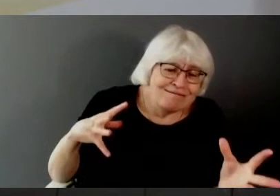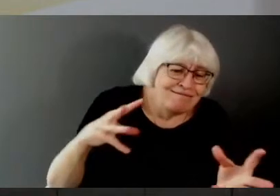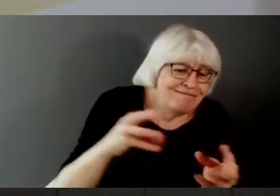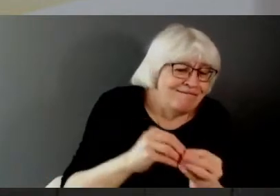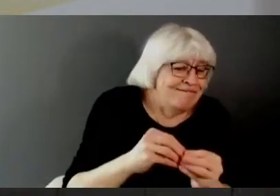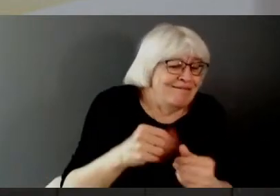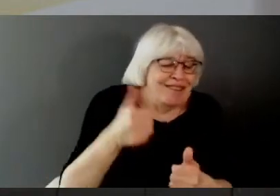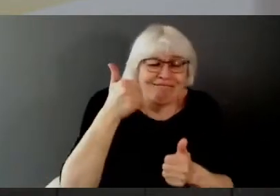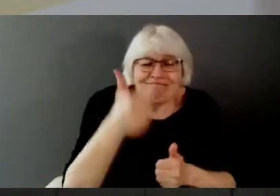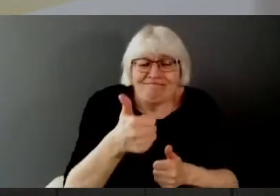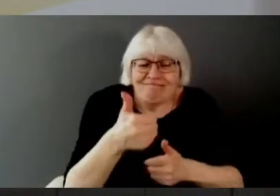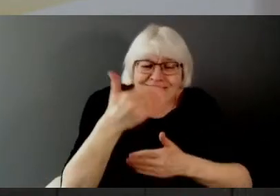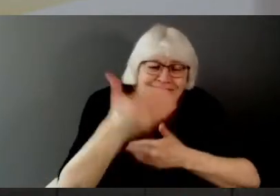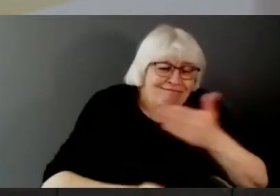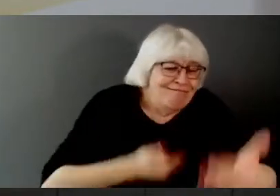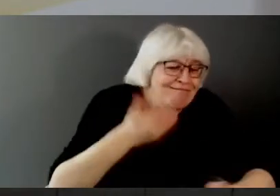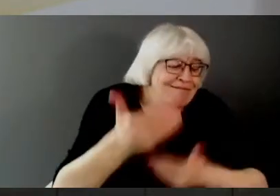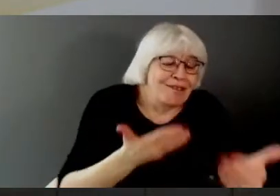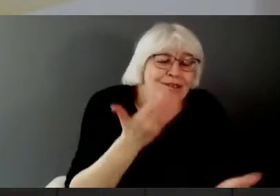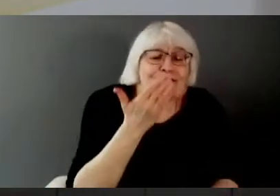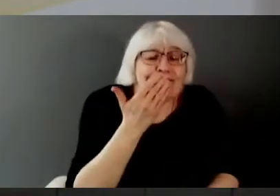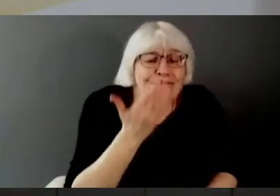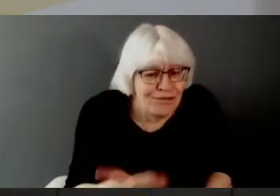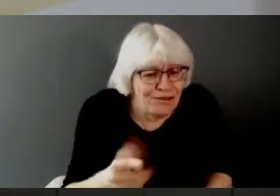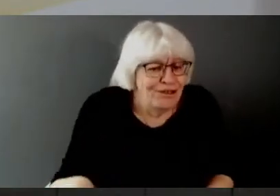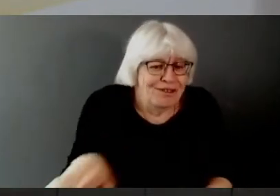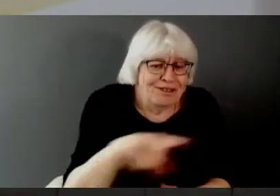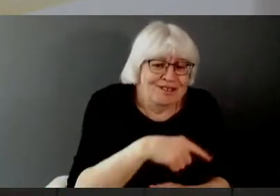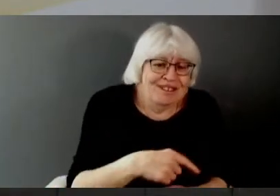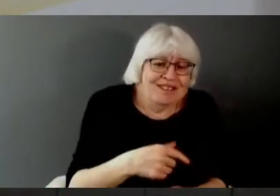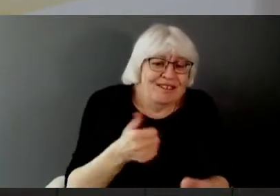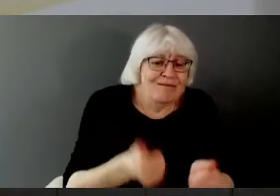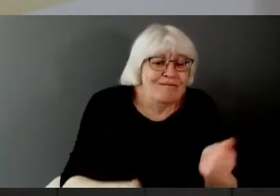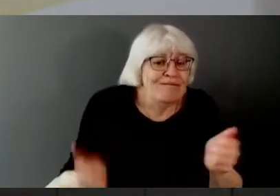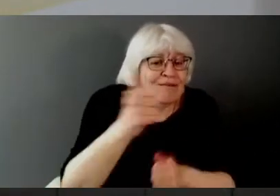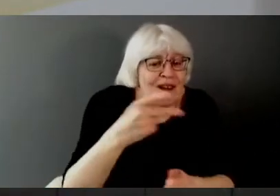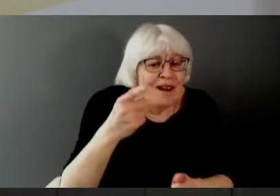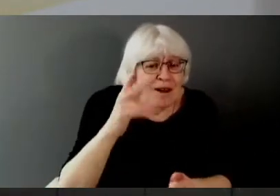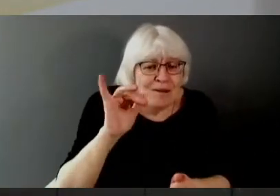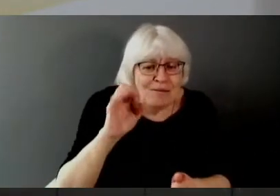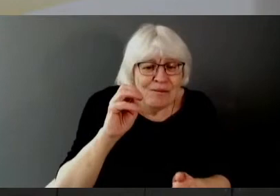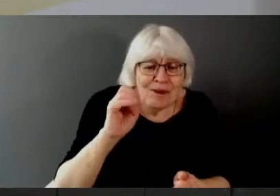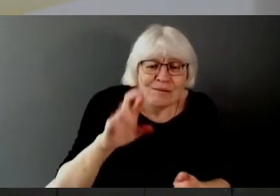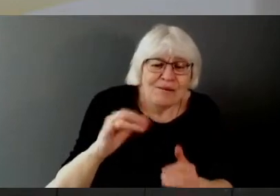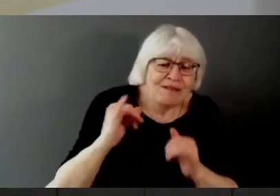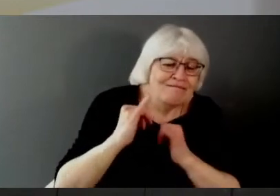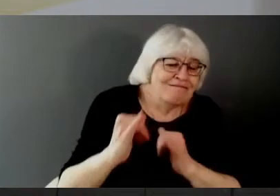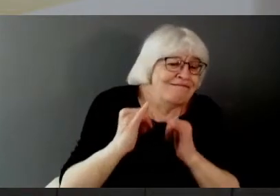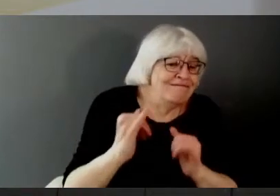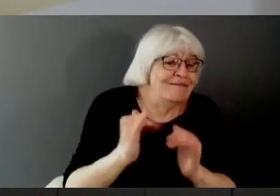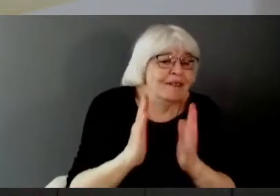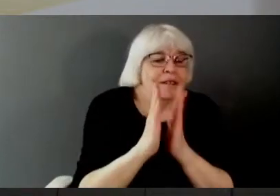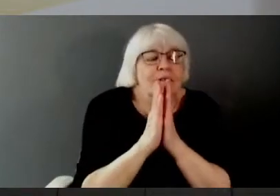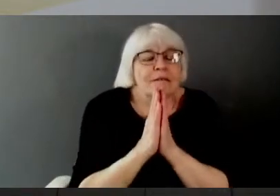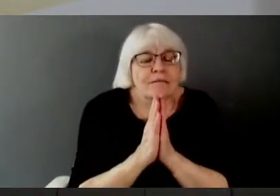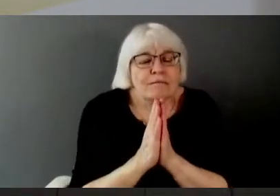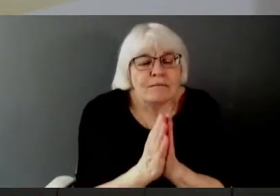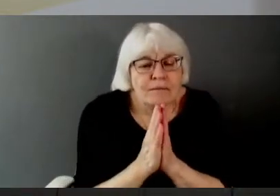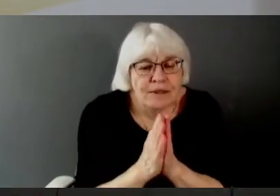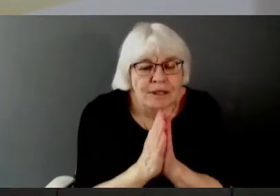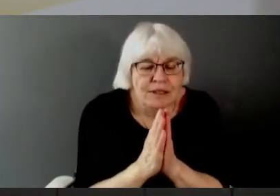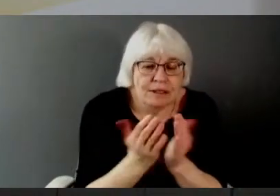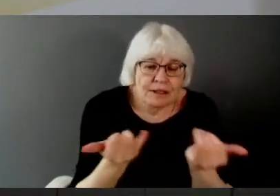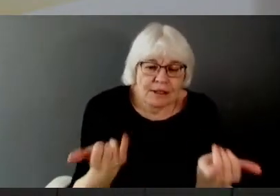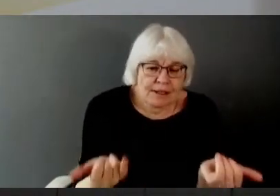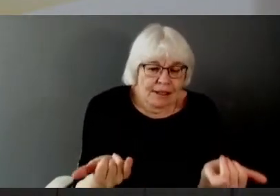Premier mentioned, it's my personal plea and shared by the team. Now is the time for us to